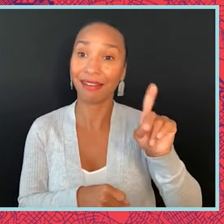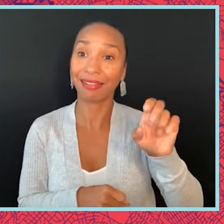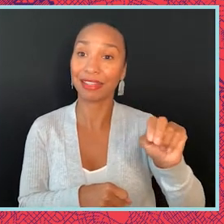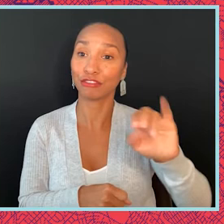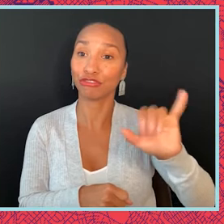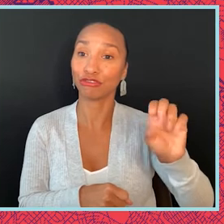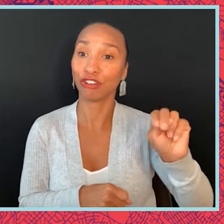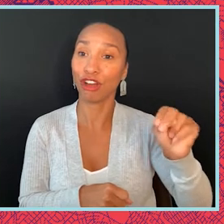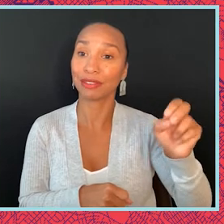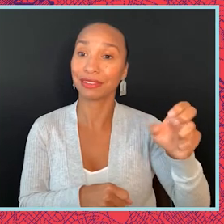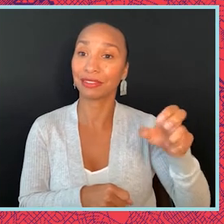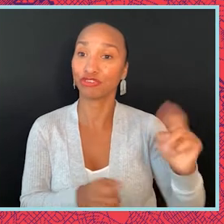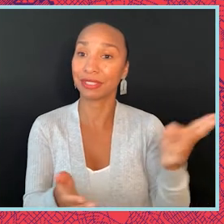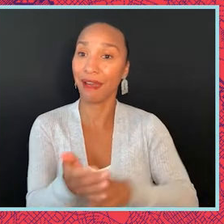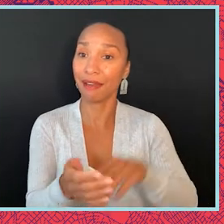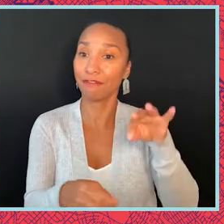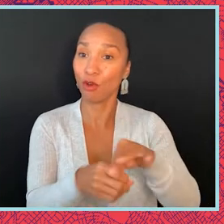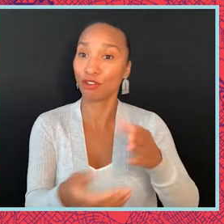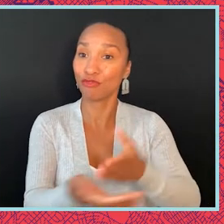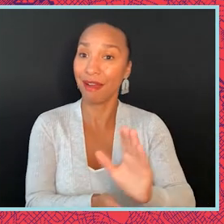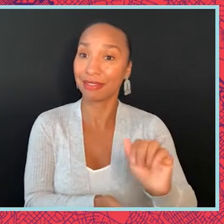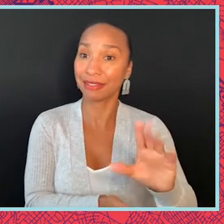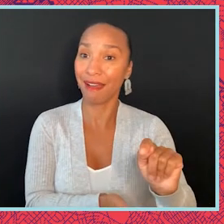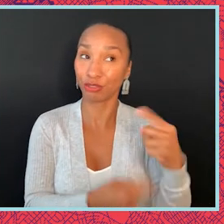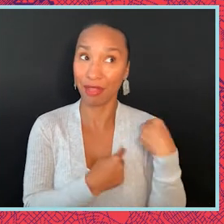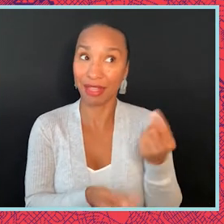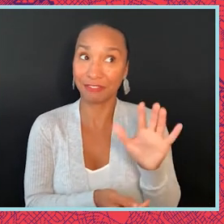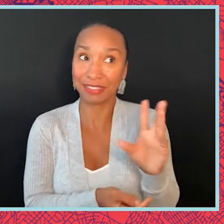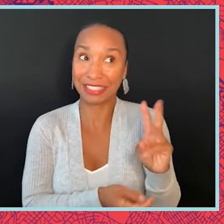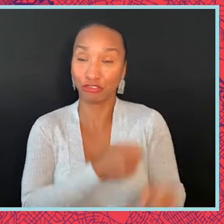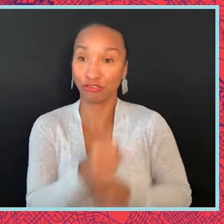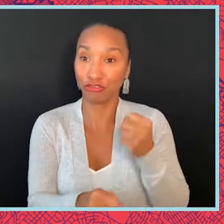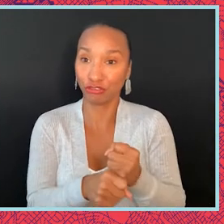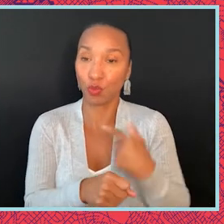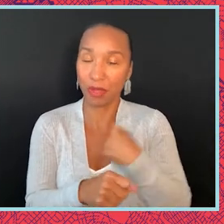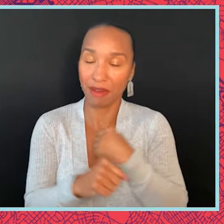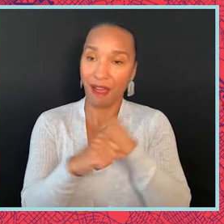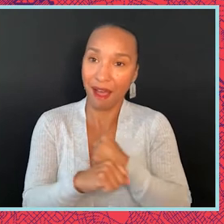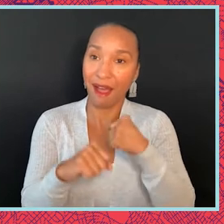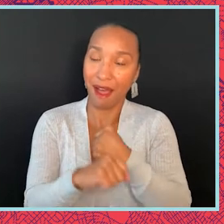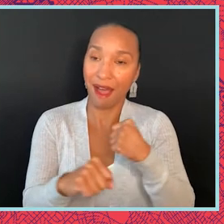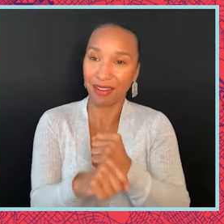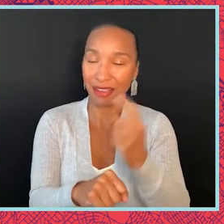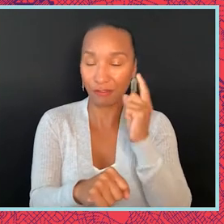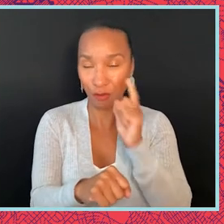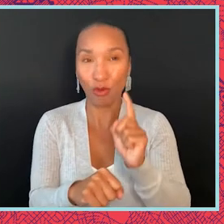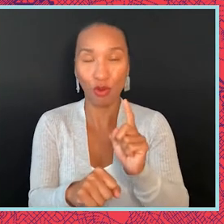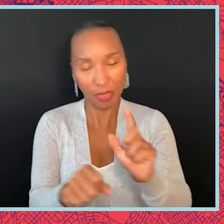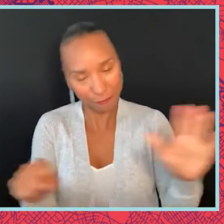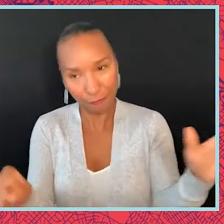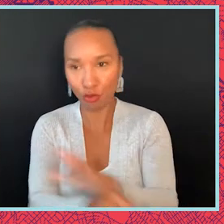Johnson signed the Voting Rights Act. And so we have spent 56 years fighting for the